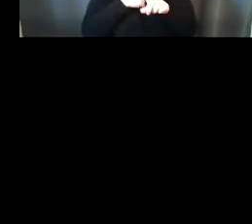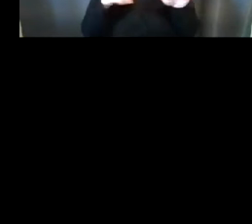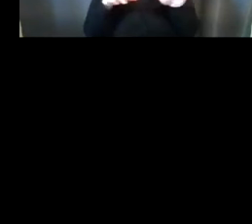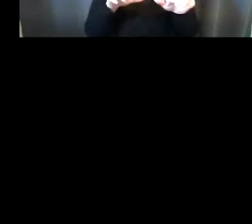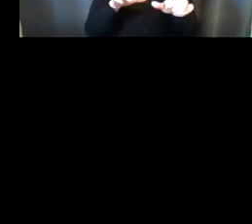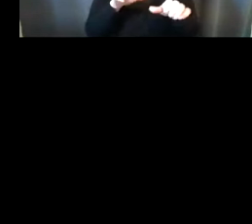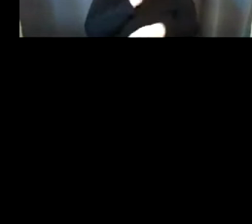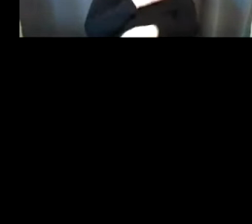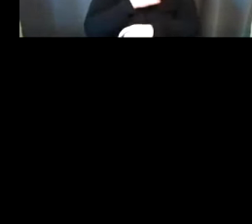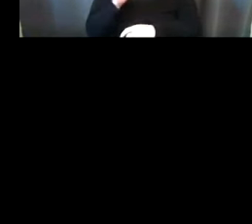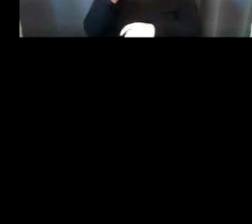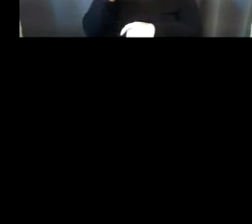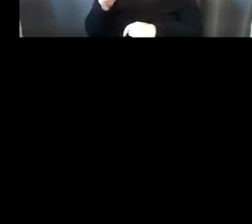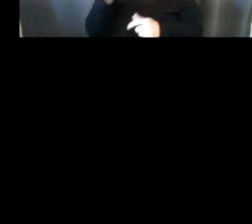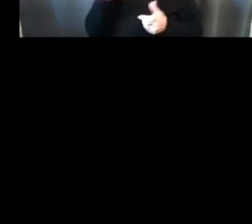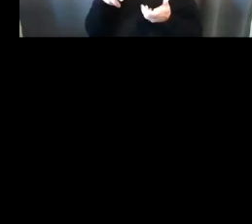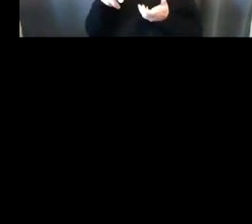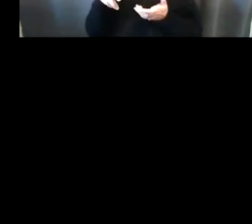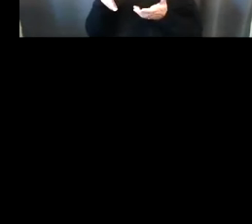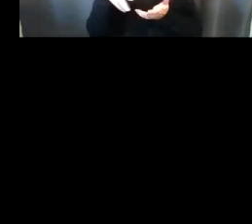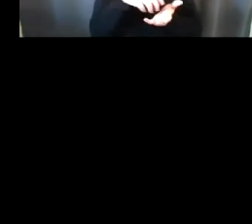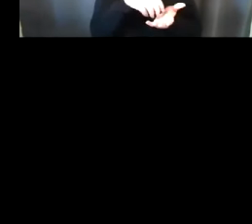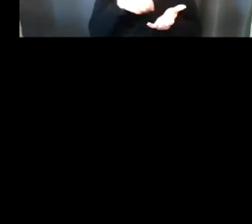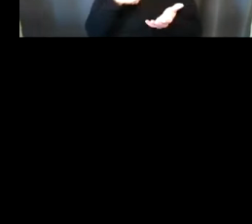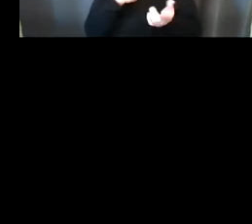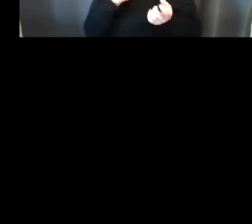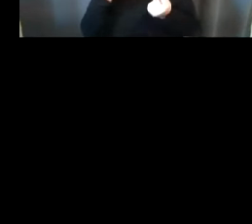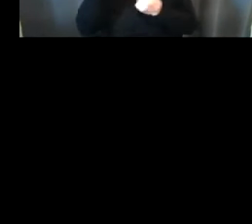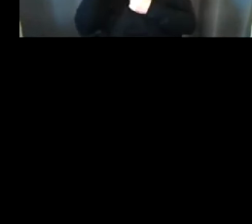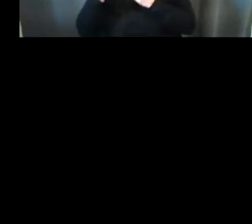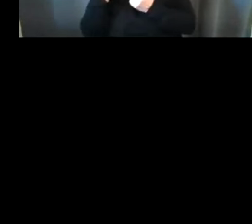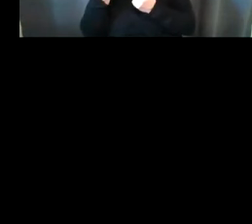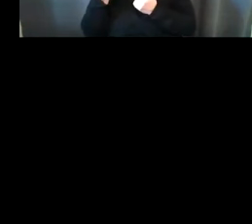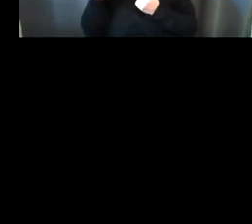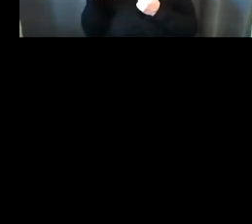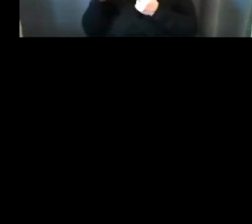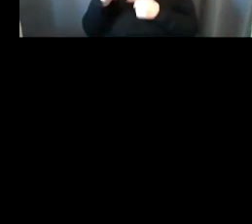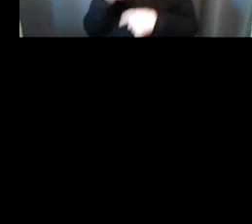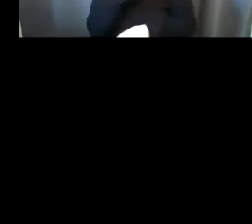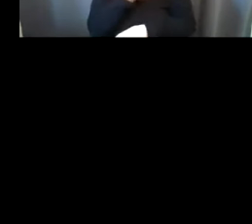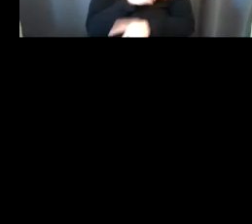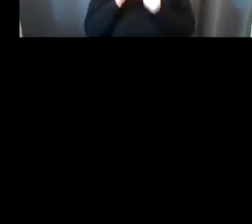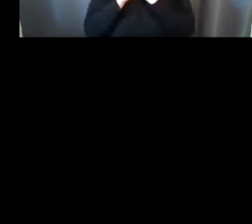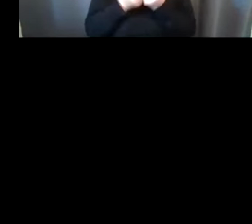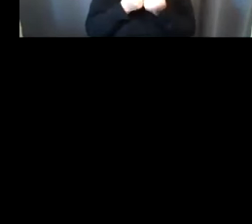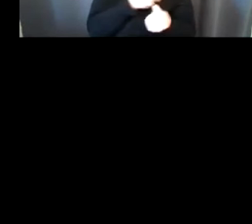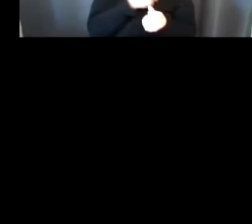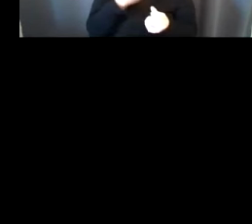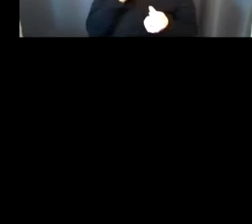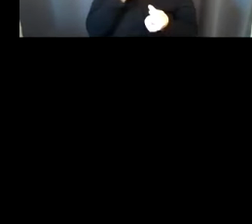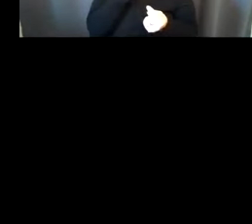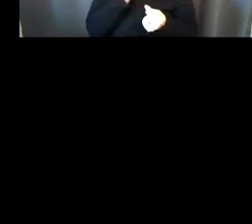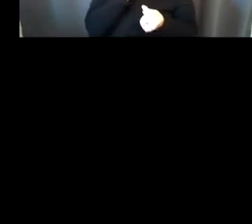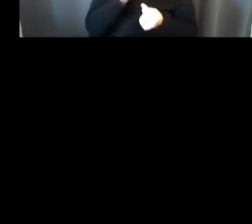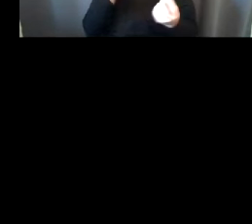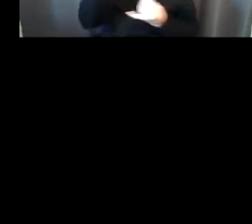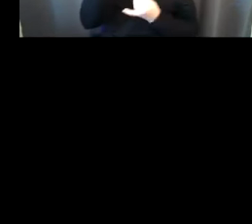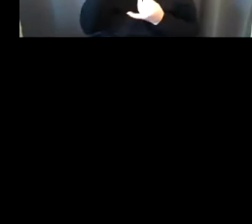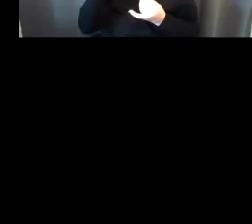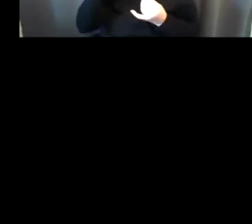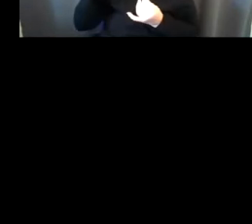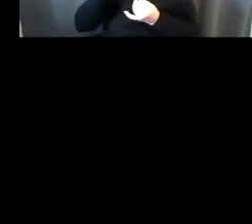only considering the ones who are our patients, the ones who are our team members, but we're not really thinking about those who want to